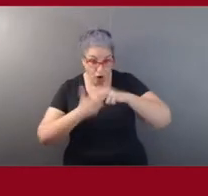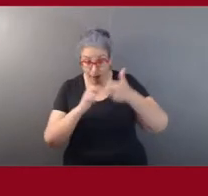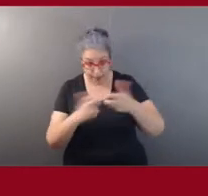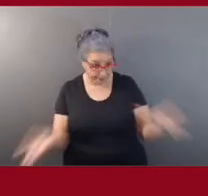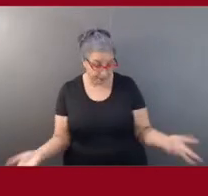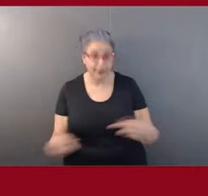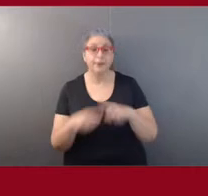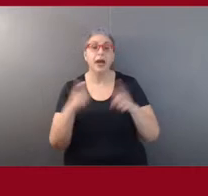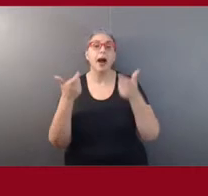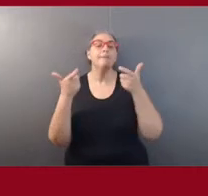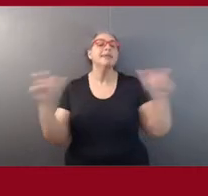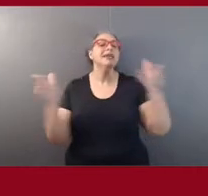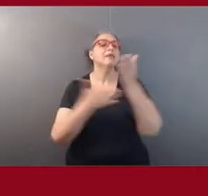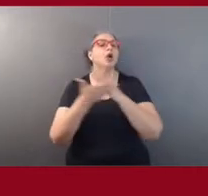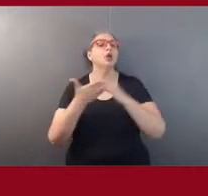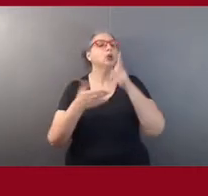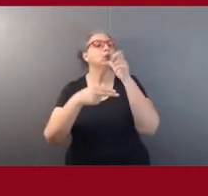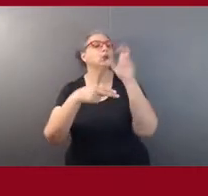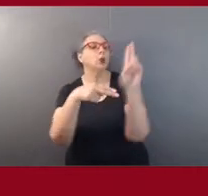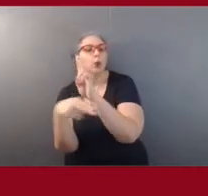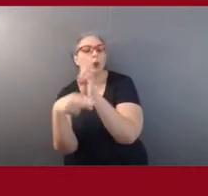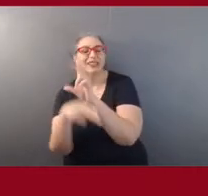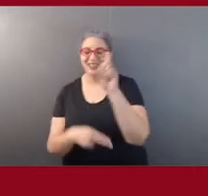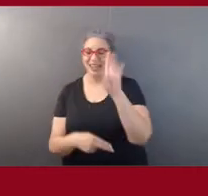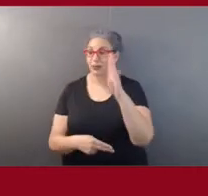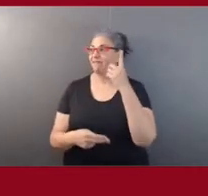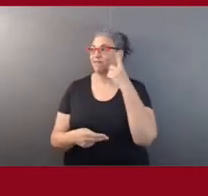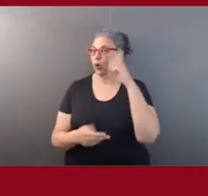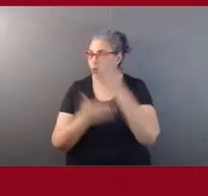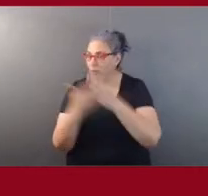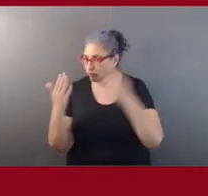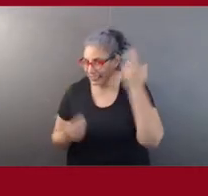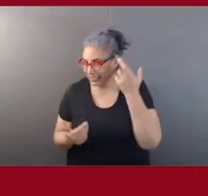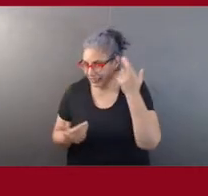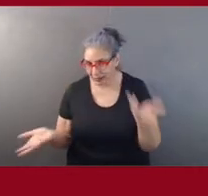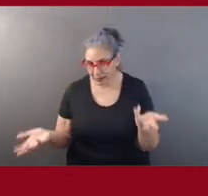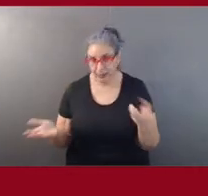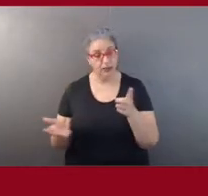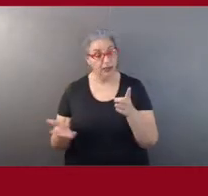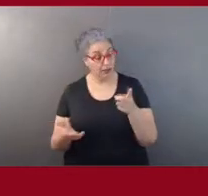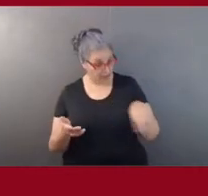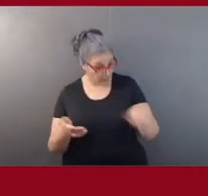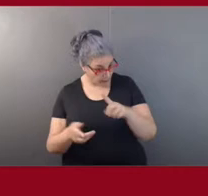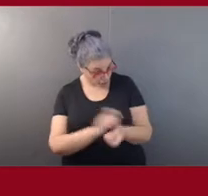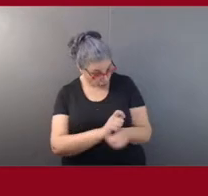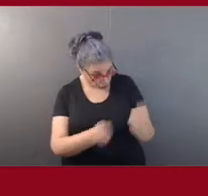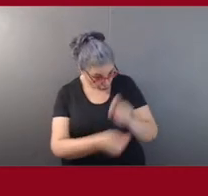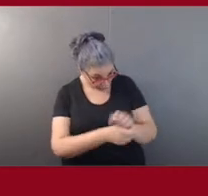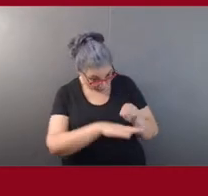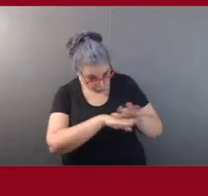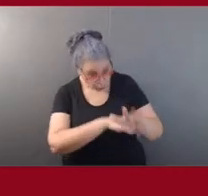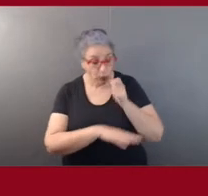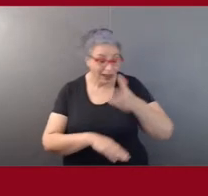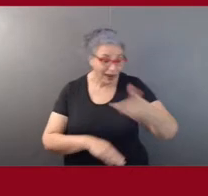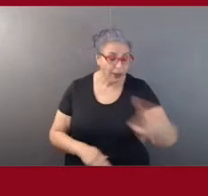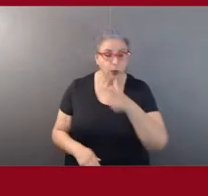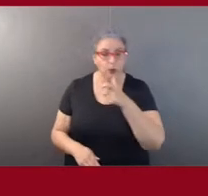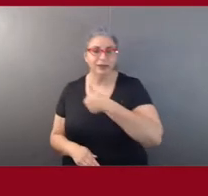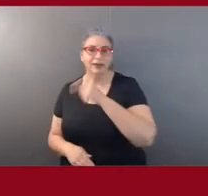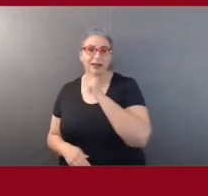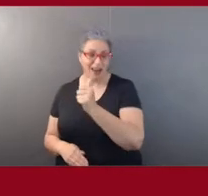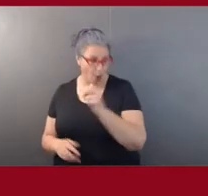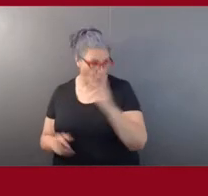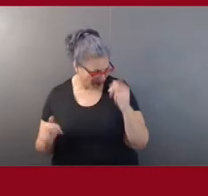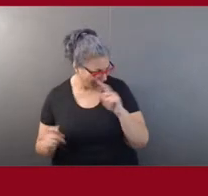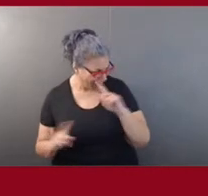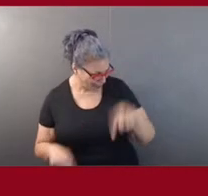part of it is like who is utilizing the database for the right reasons to truly change the scope of who's being hired versus who's not. I hope I answered